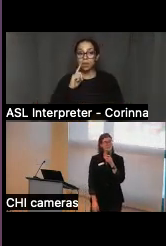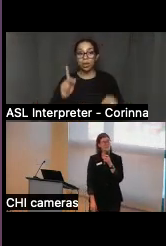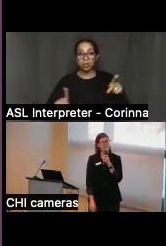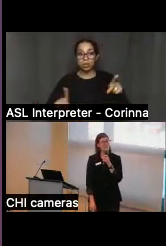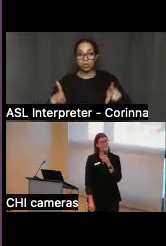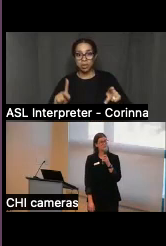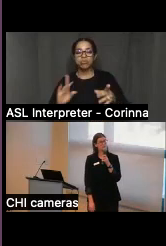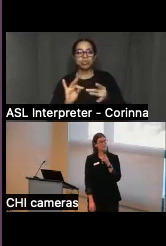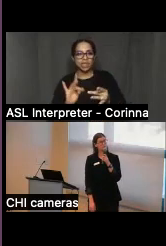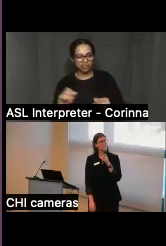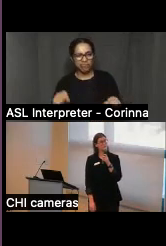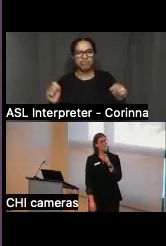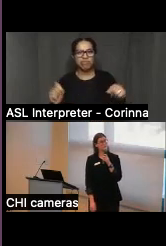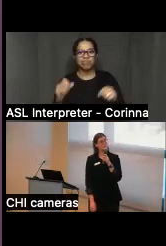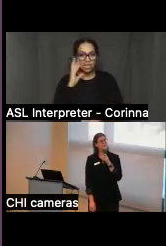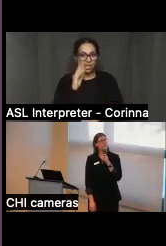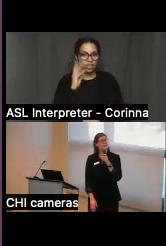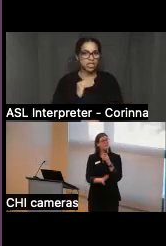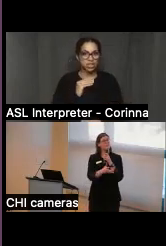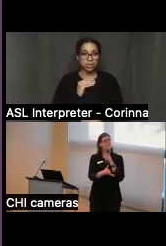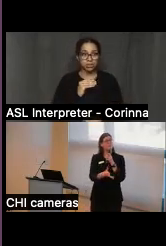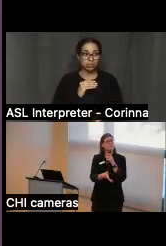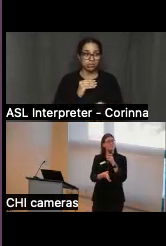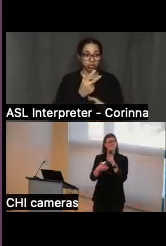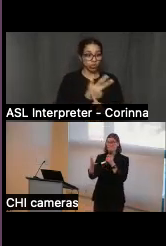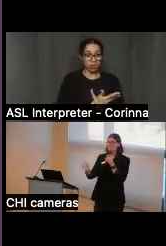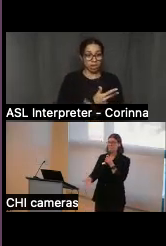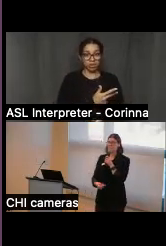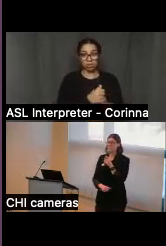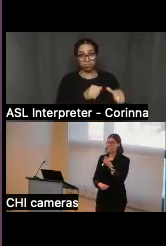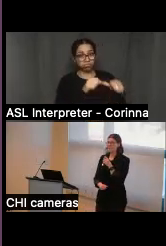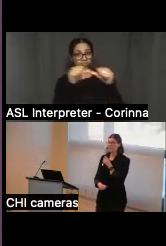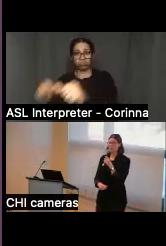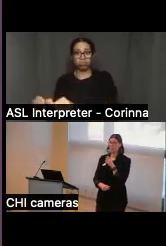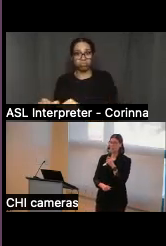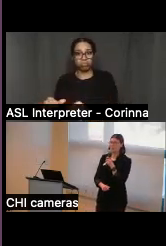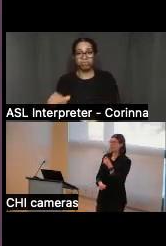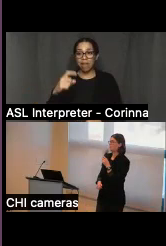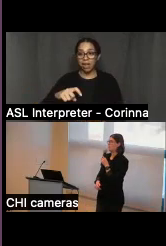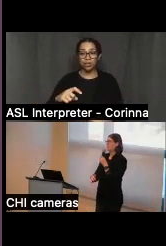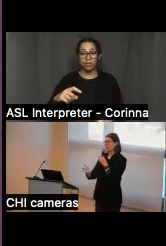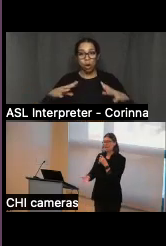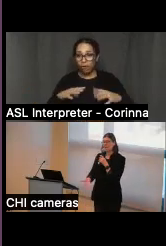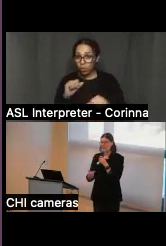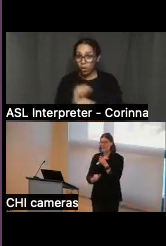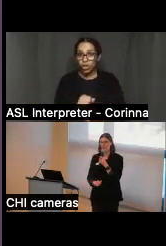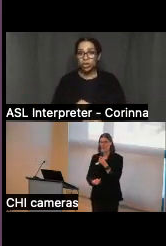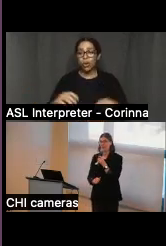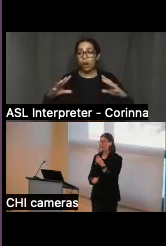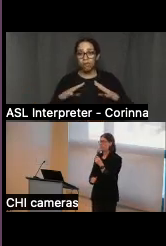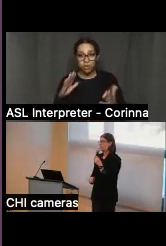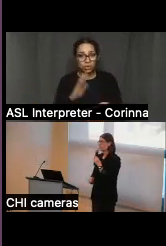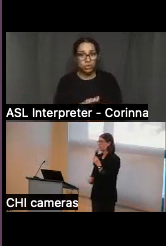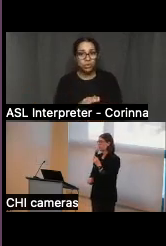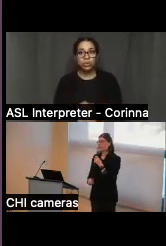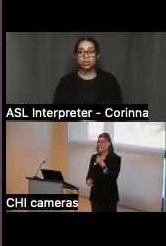experienced symptoms for 3 or more months. And this included things like they had to take time off of work or school. They had to take reduced